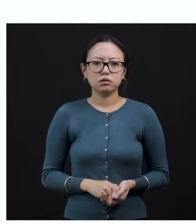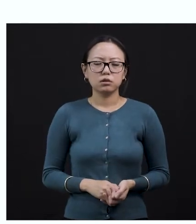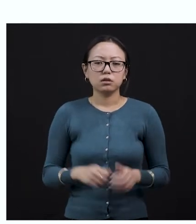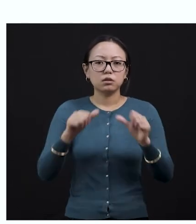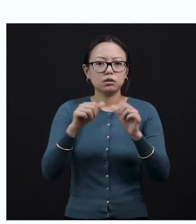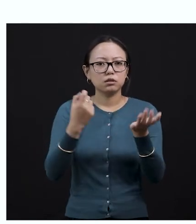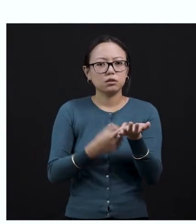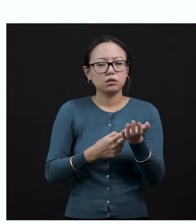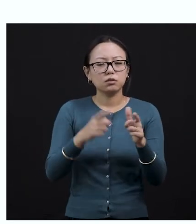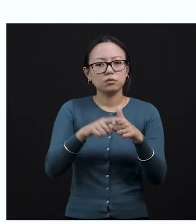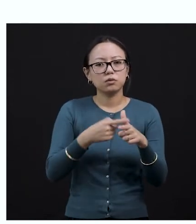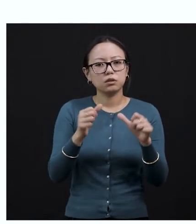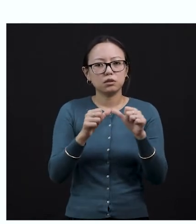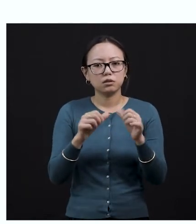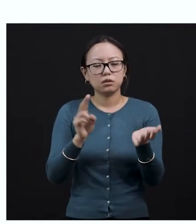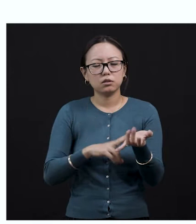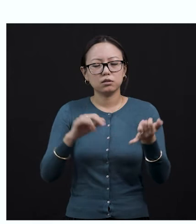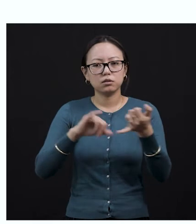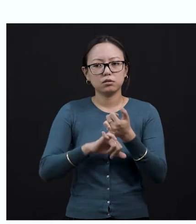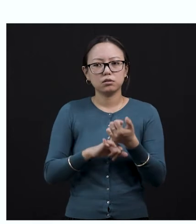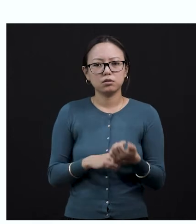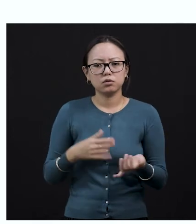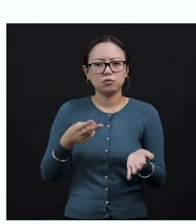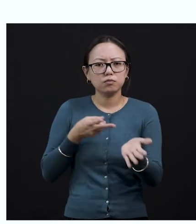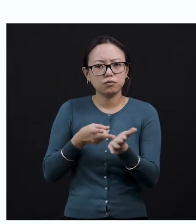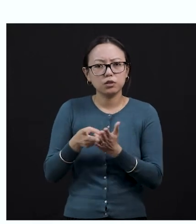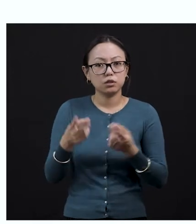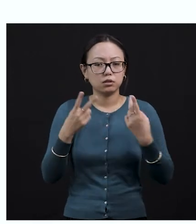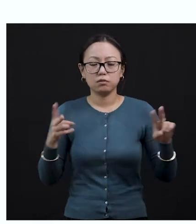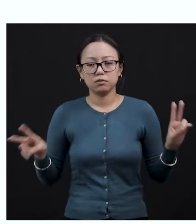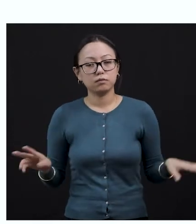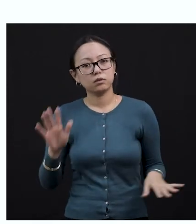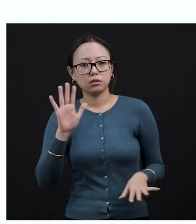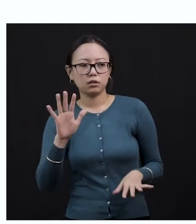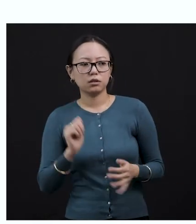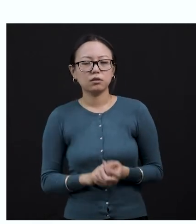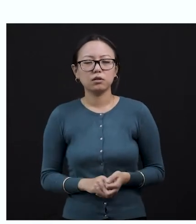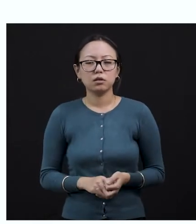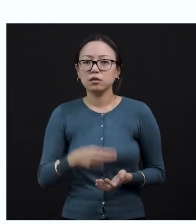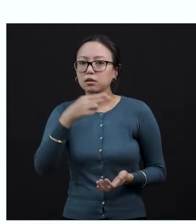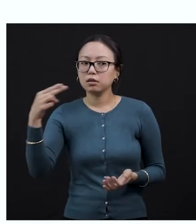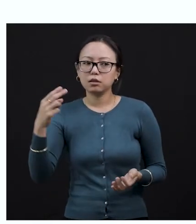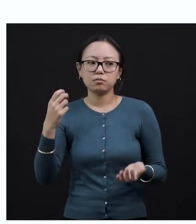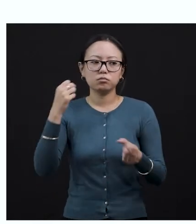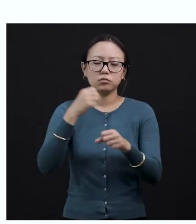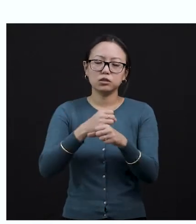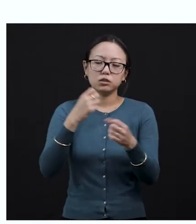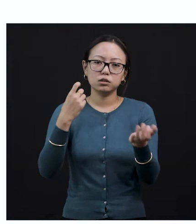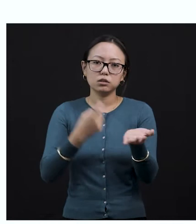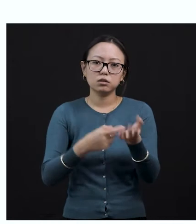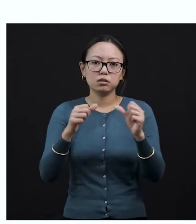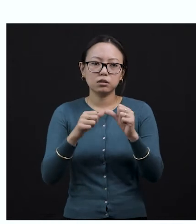mentioned a village, all right. They have different villages, and those were known as the Grama.